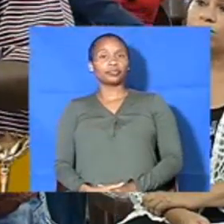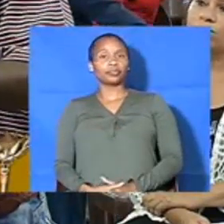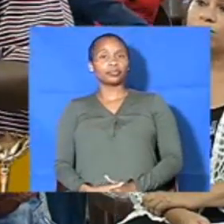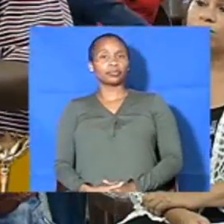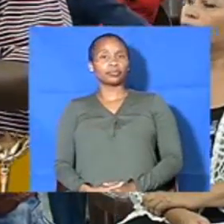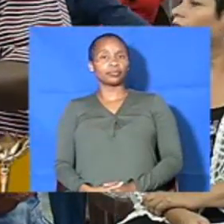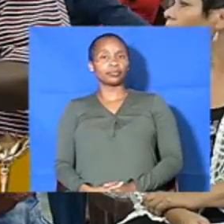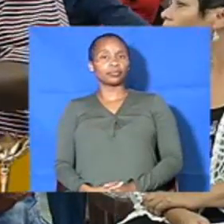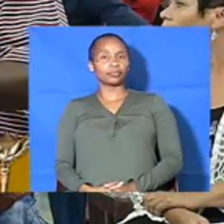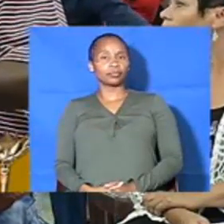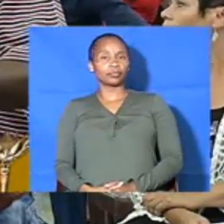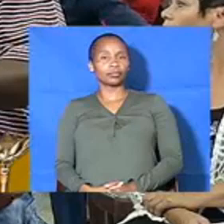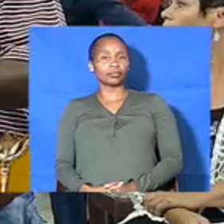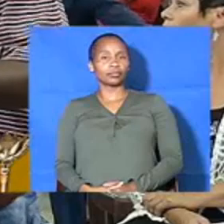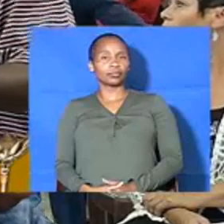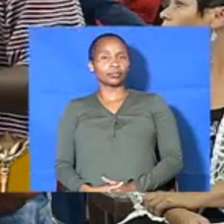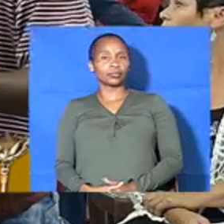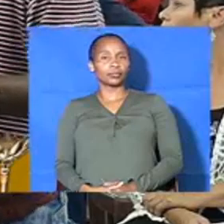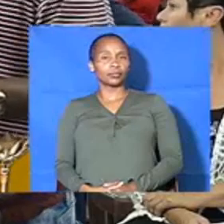But the problem, we don't have a solution.